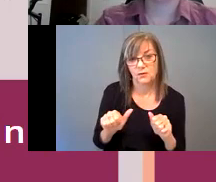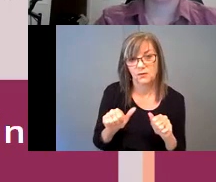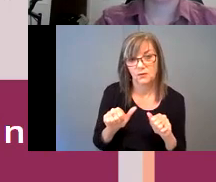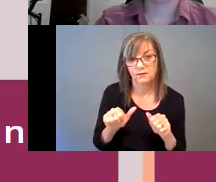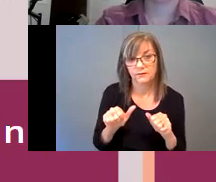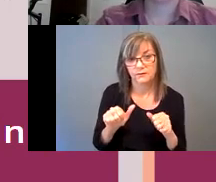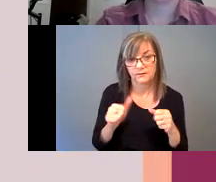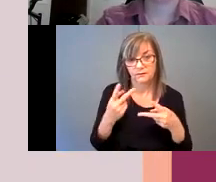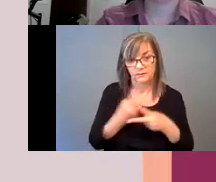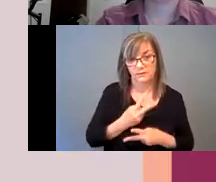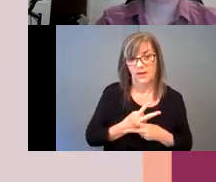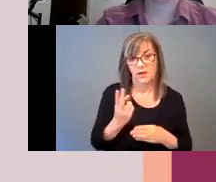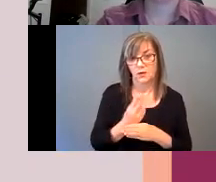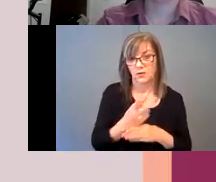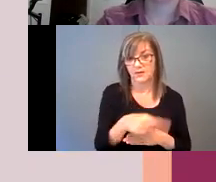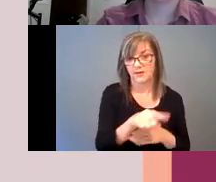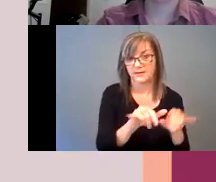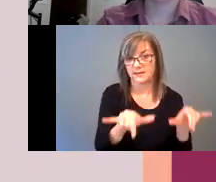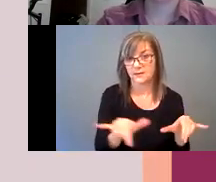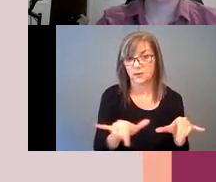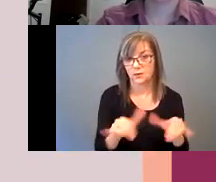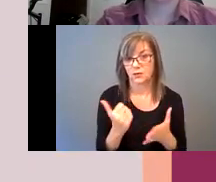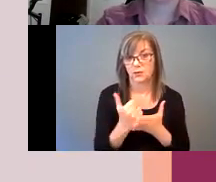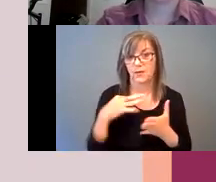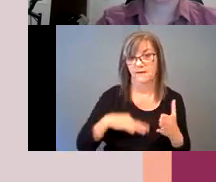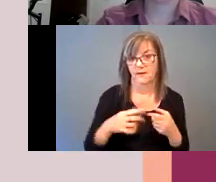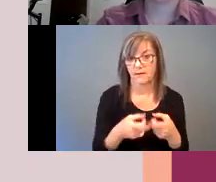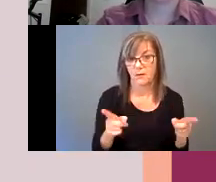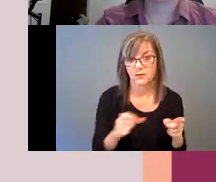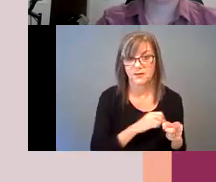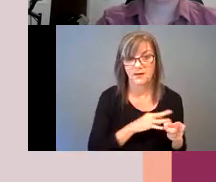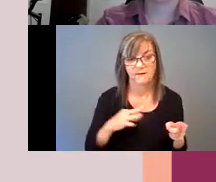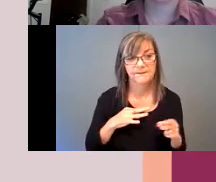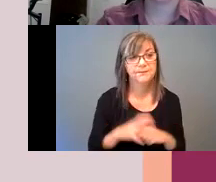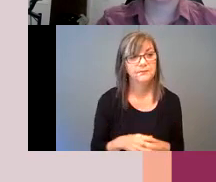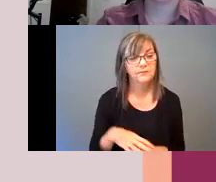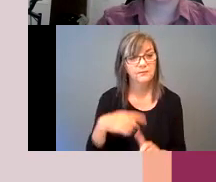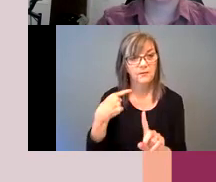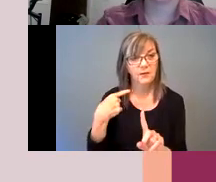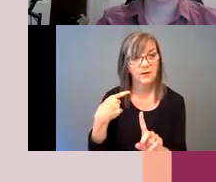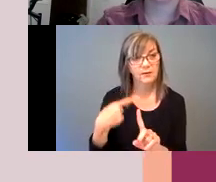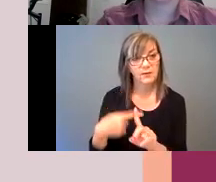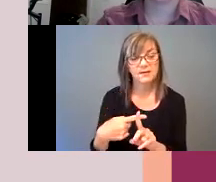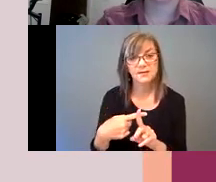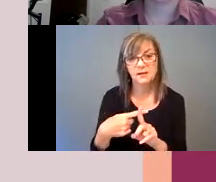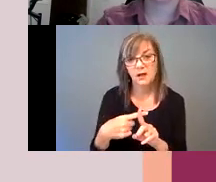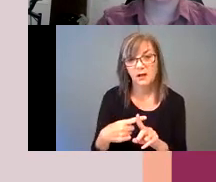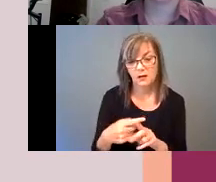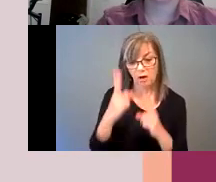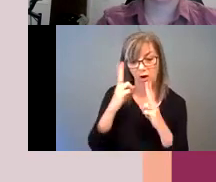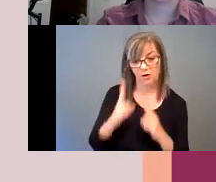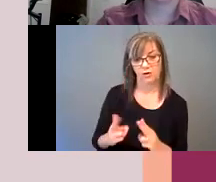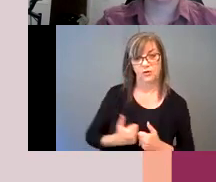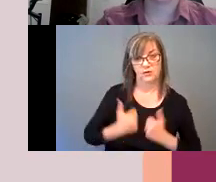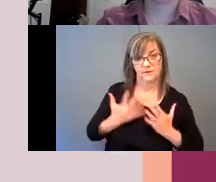be important. So similarly, being able to honor survivors' whole selves. So kind of using this model of learning